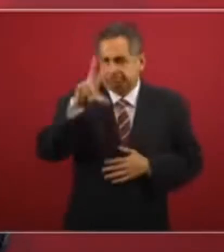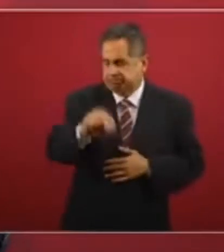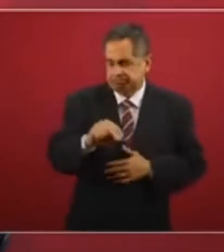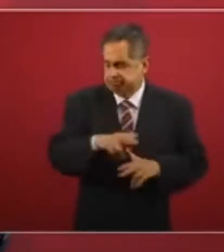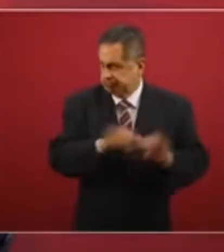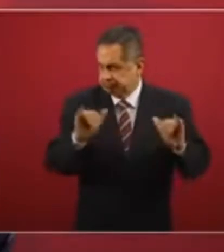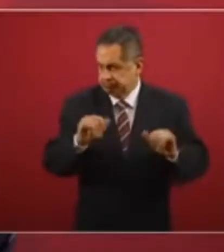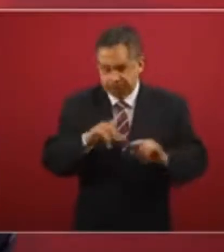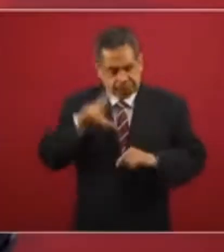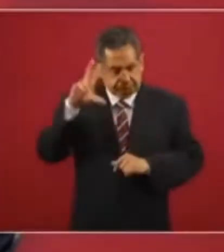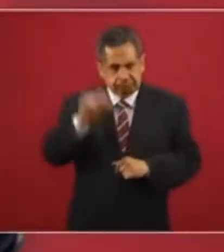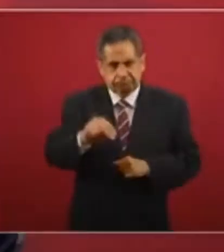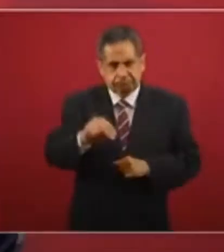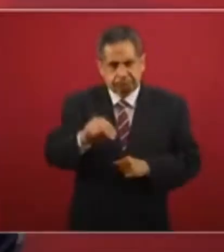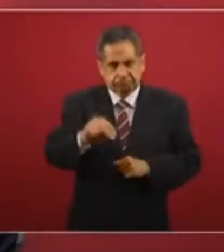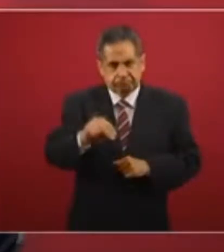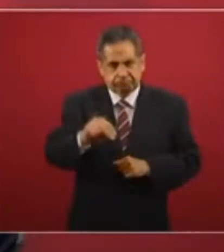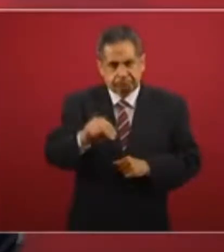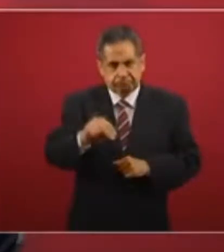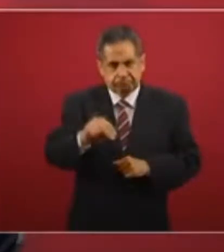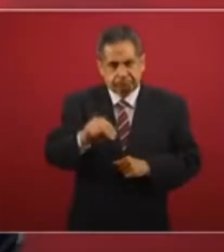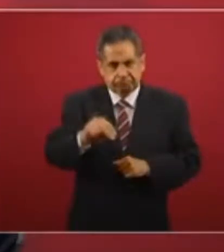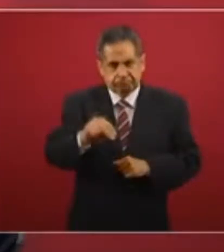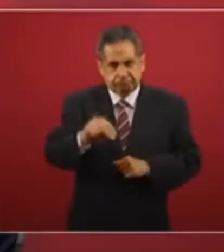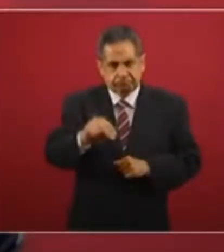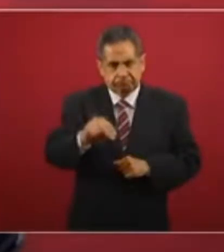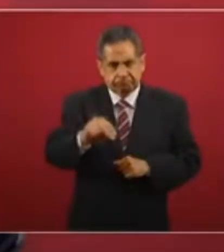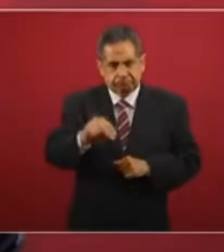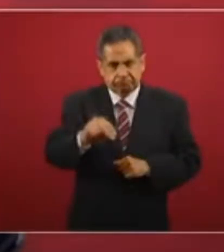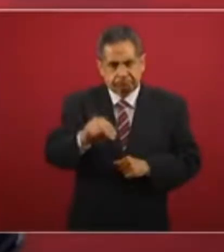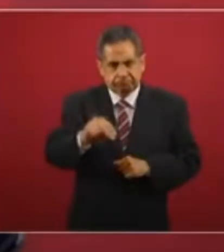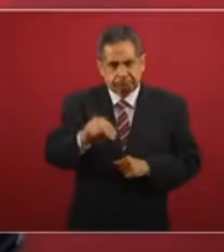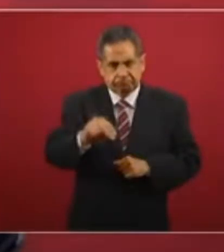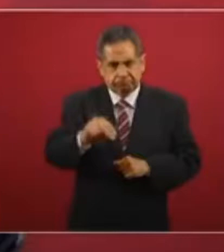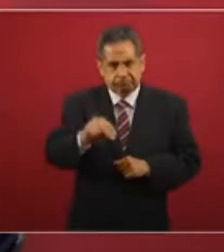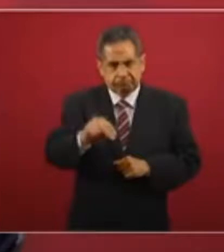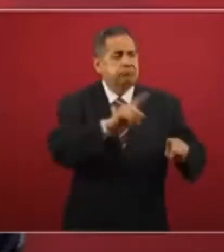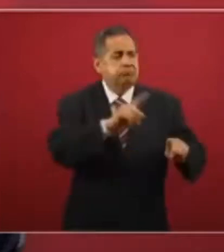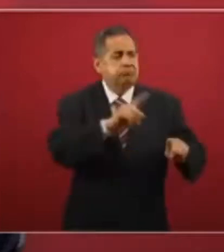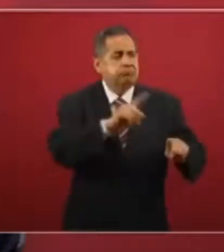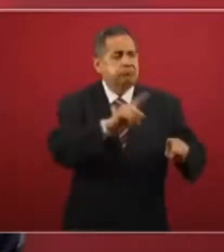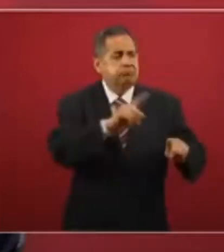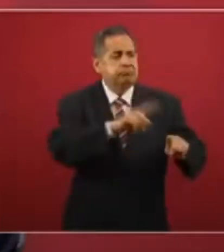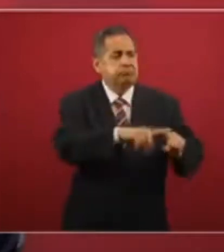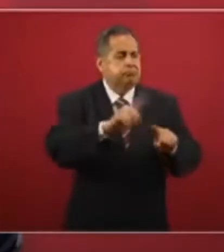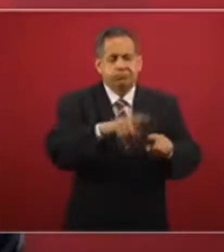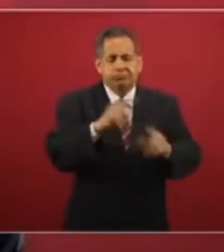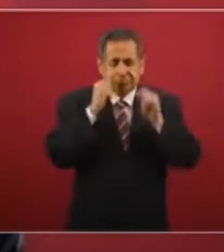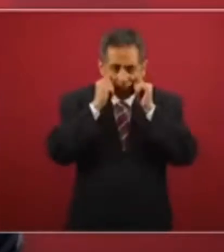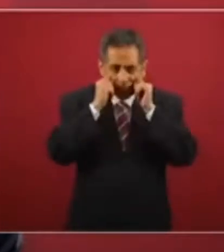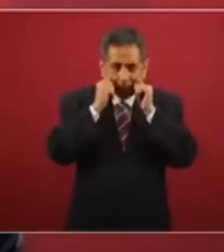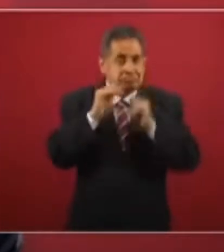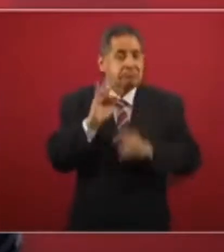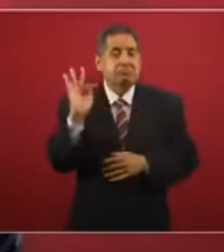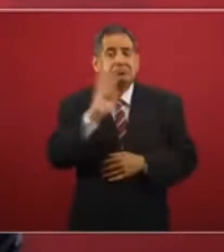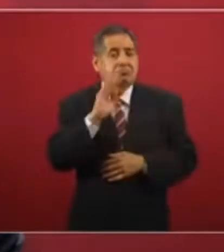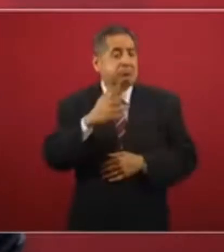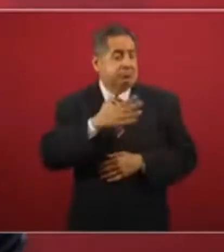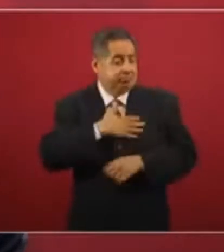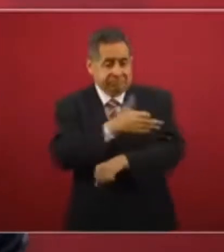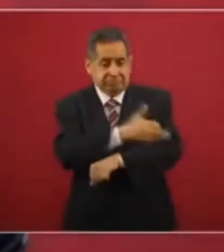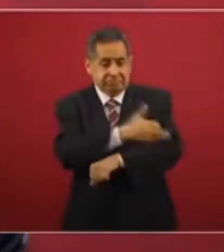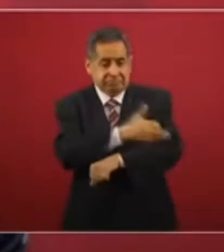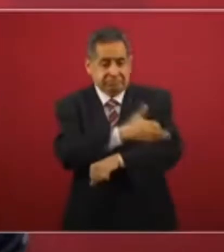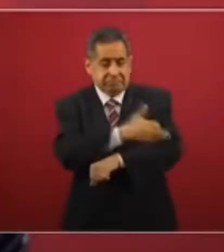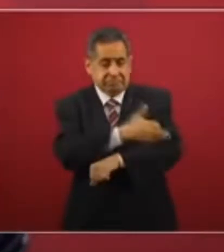ya lo he dicho y lo repito, And I have said it before, and I repeat it, aunque se trate de mi